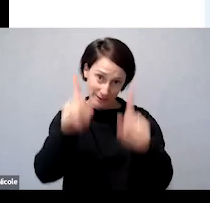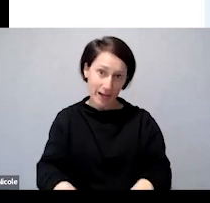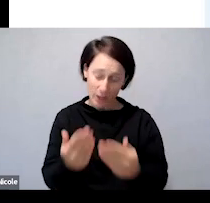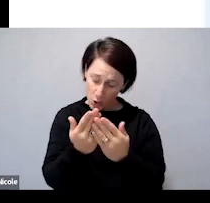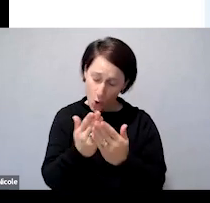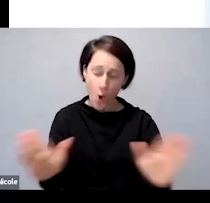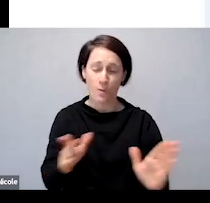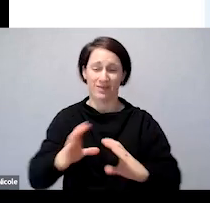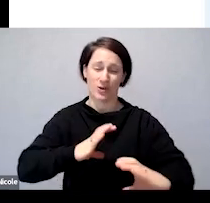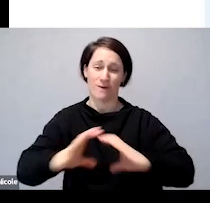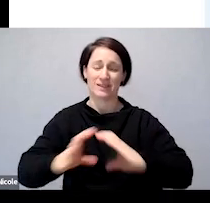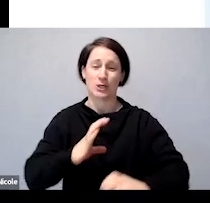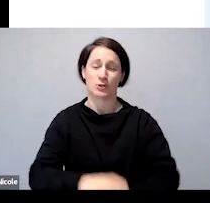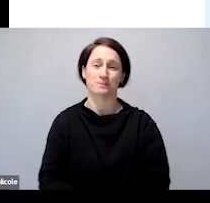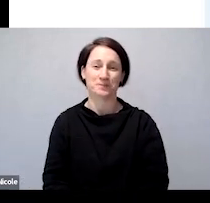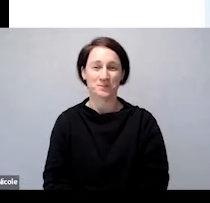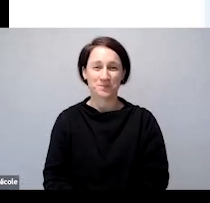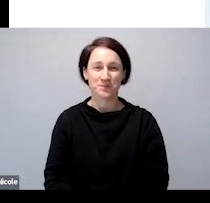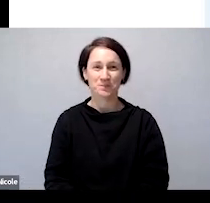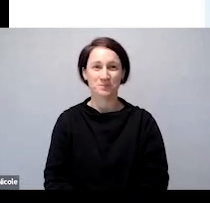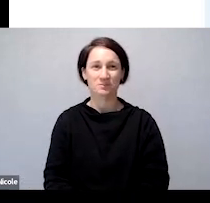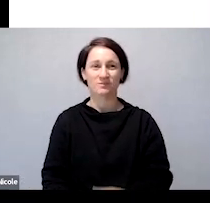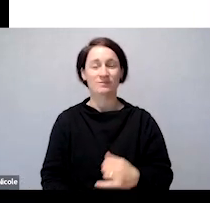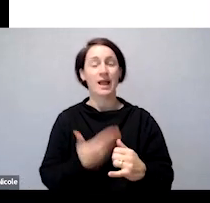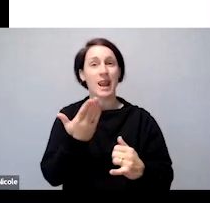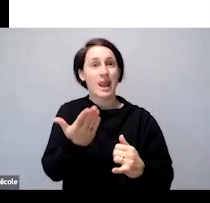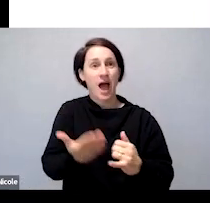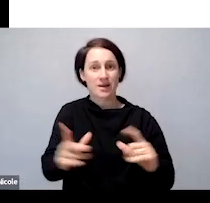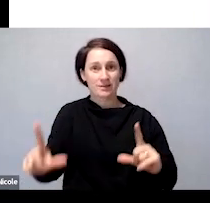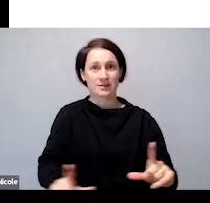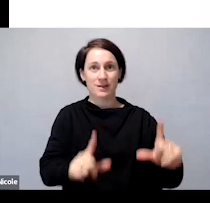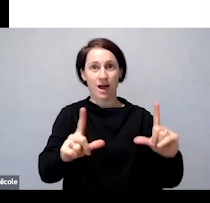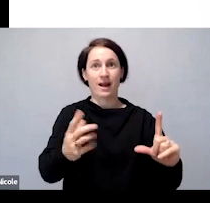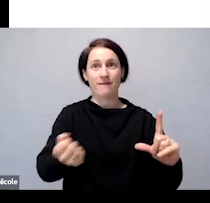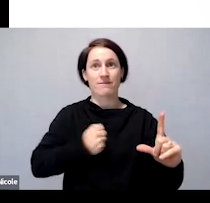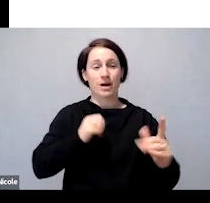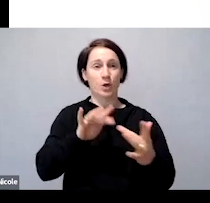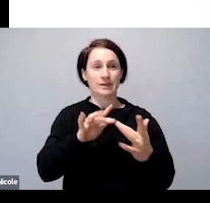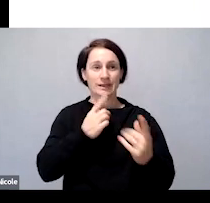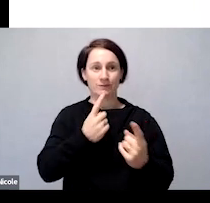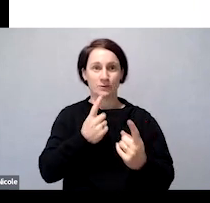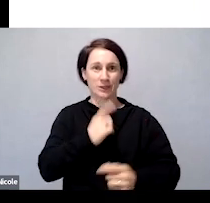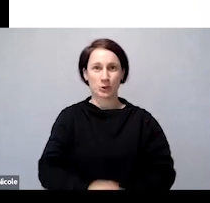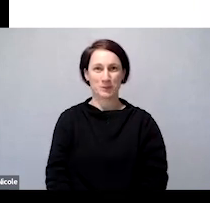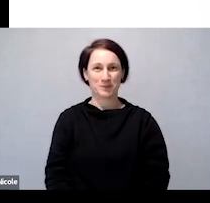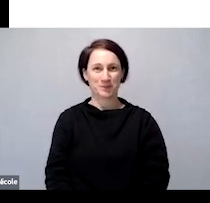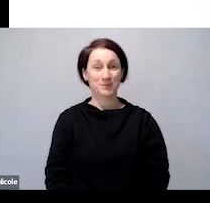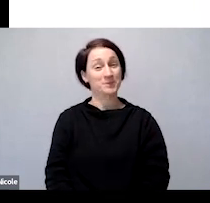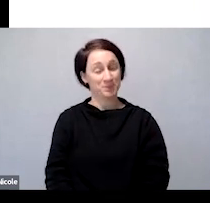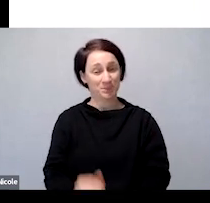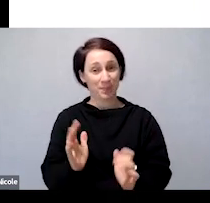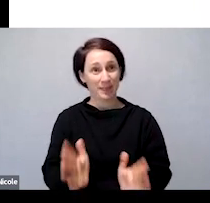conversation. And on the final slide, I've left some contact information, and I'll leave it there.